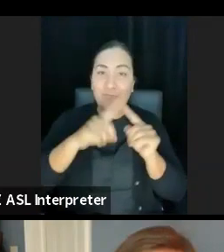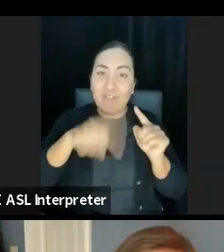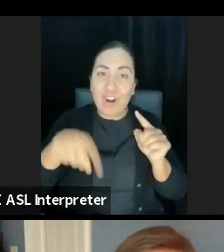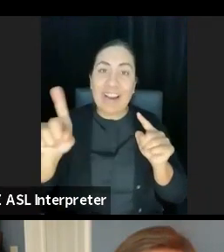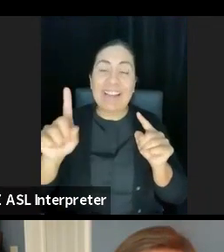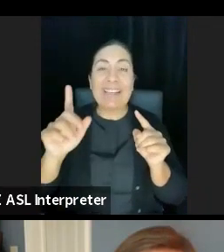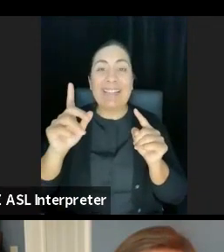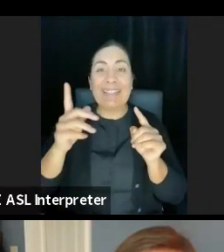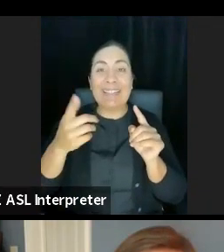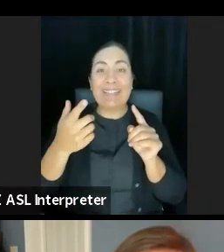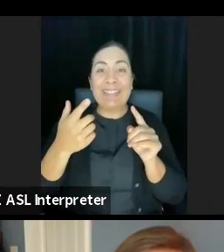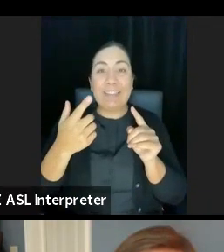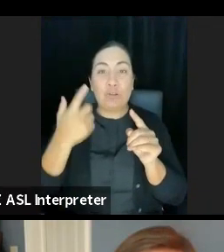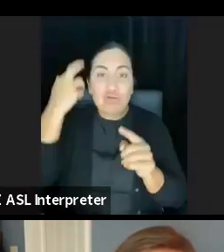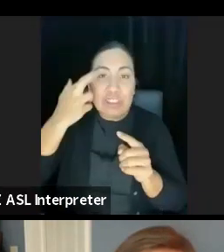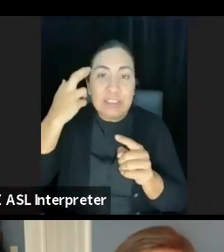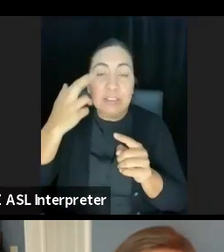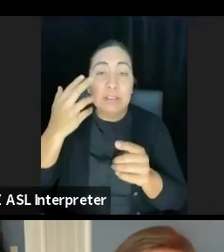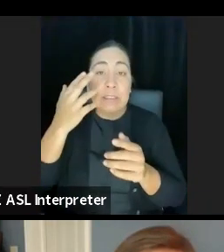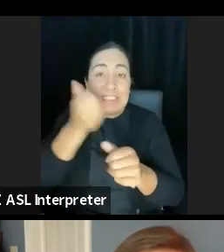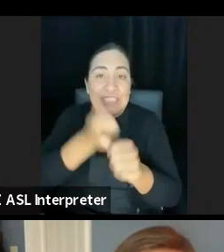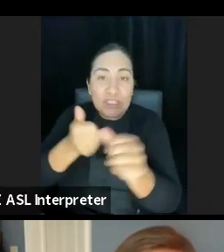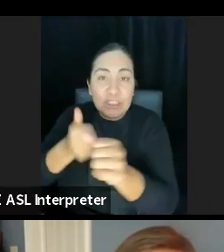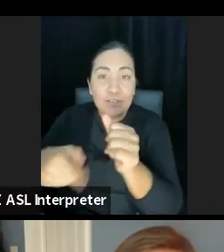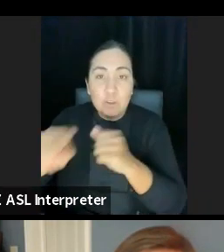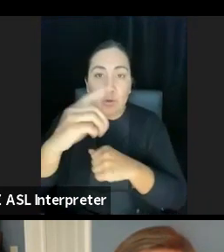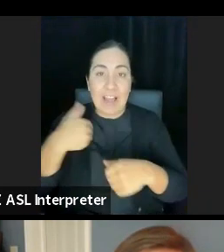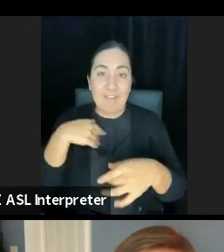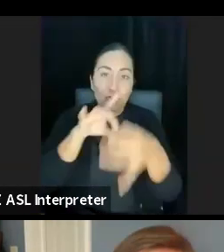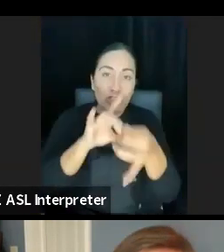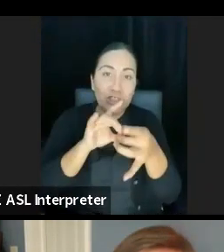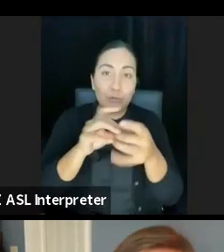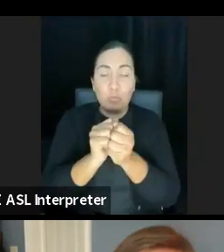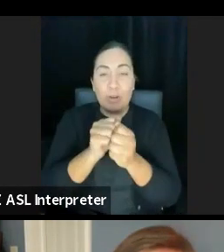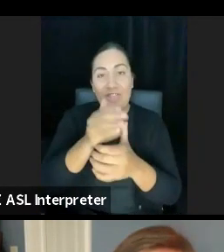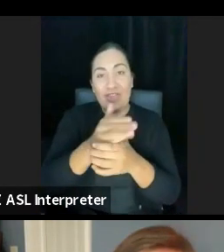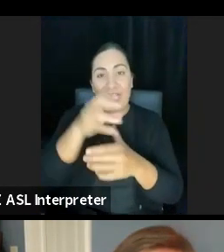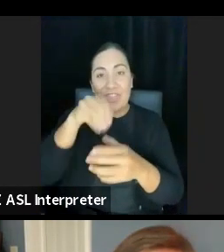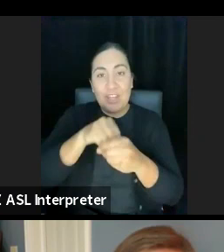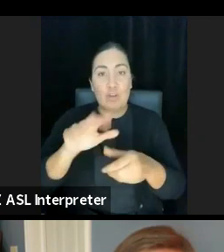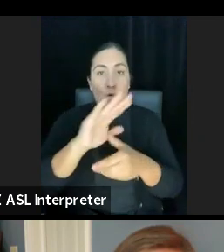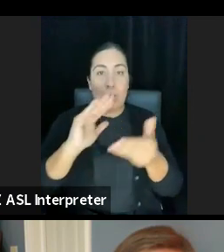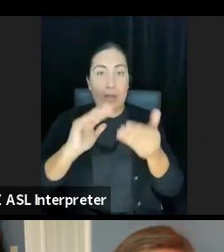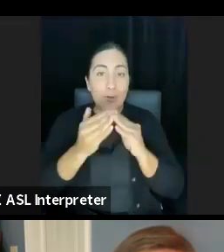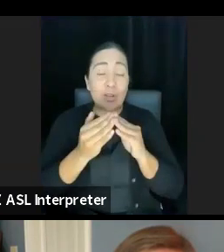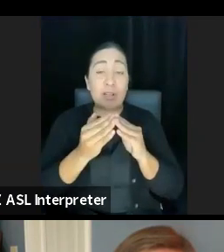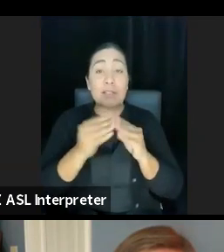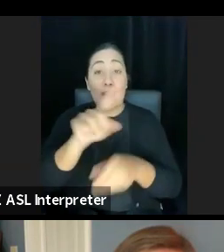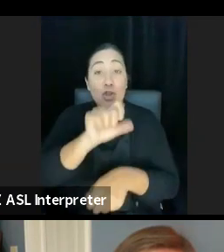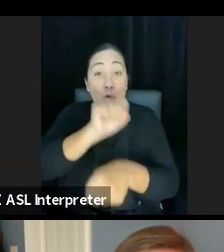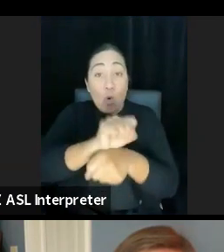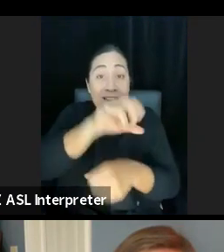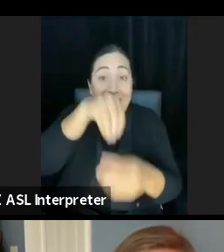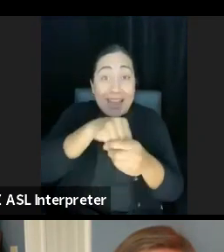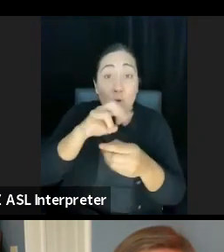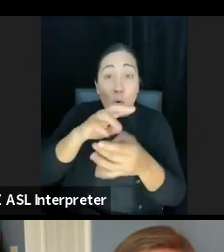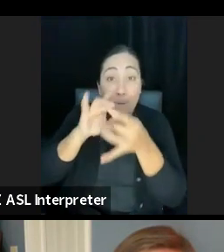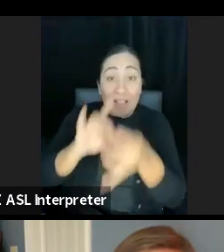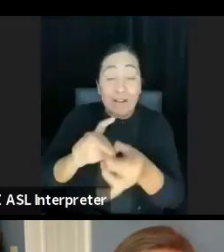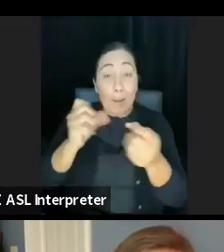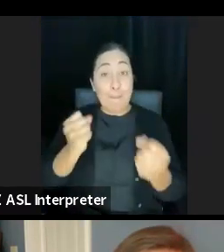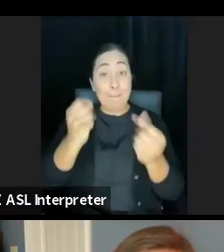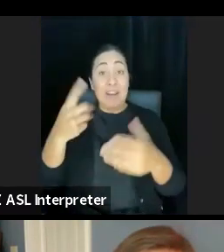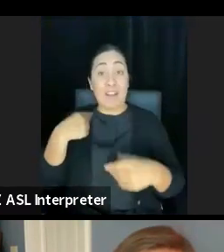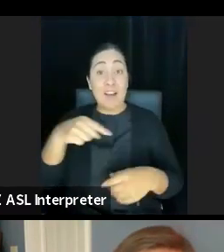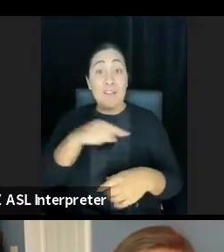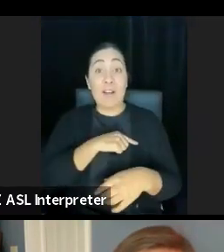familiarity with, some relationship to, the communities you work within and belong to. So, you know, while many of us have been scrambling